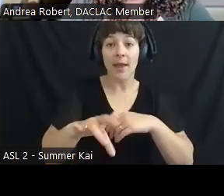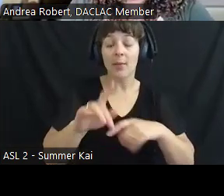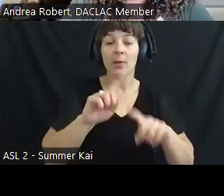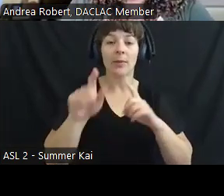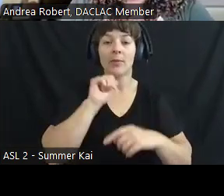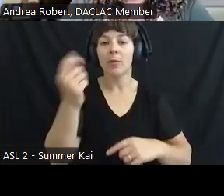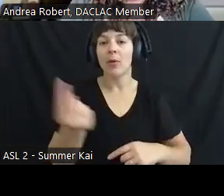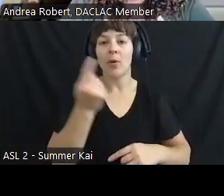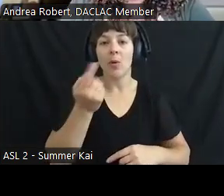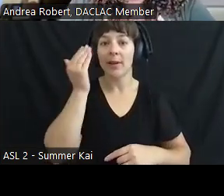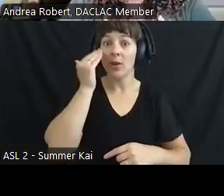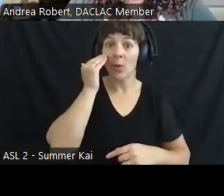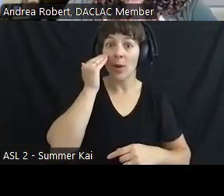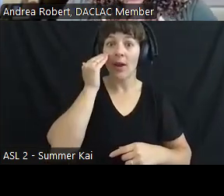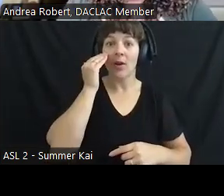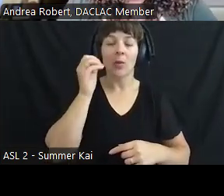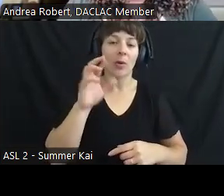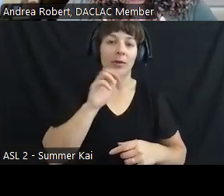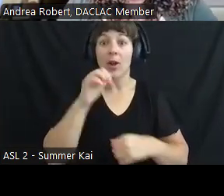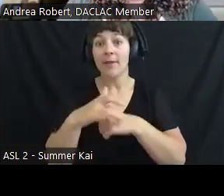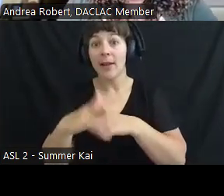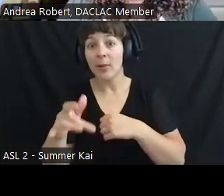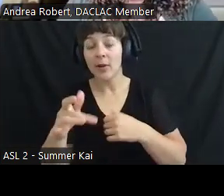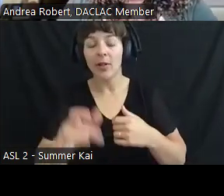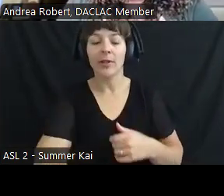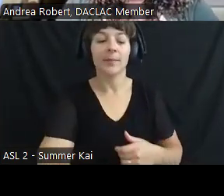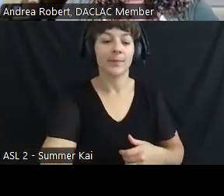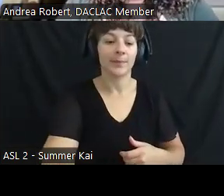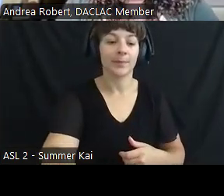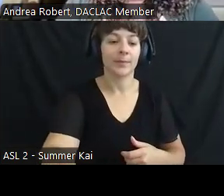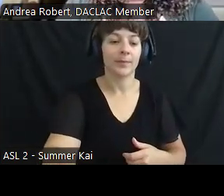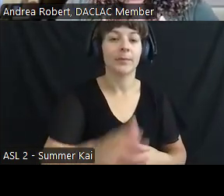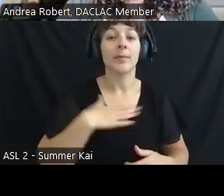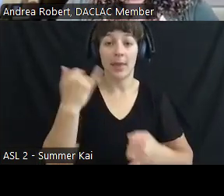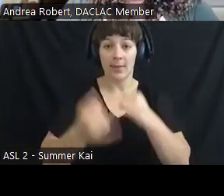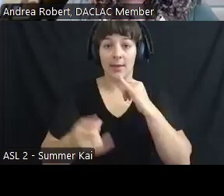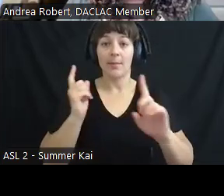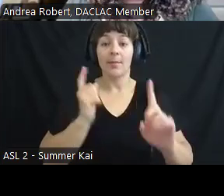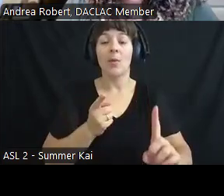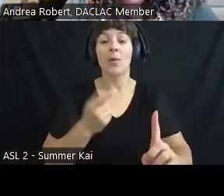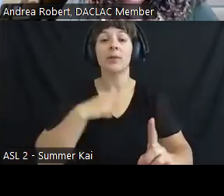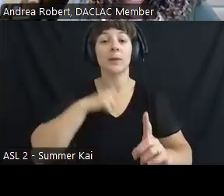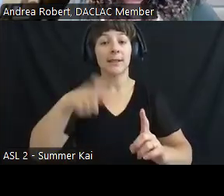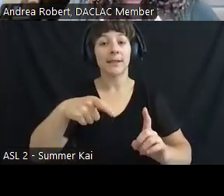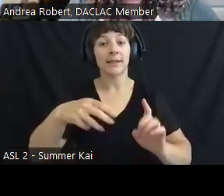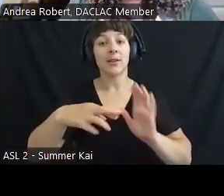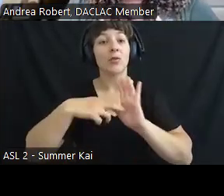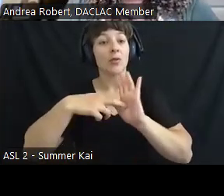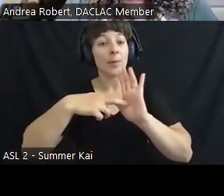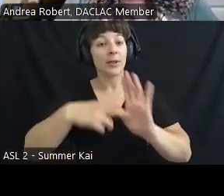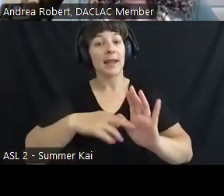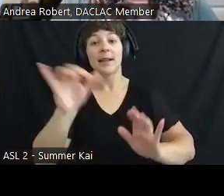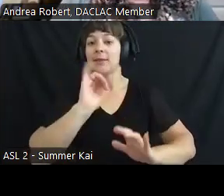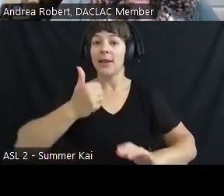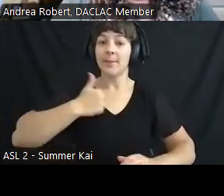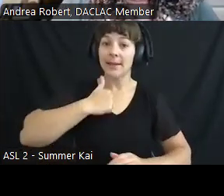always, available to them. And then also my final point would be, we need representatives like myself to serve